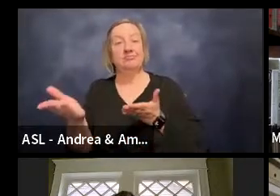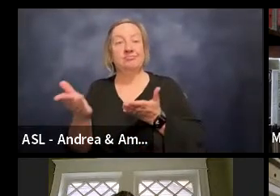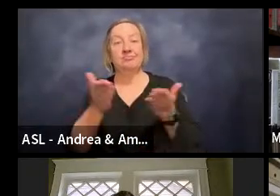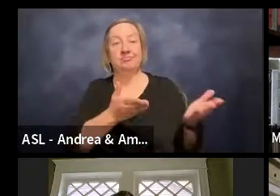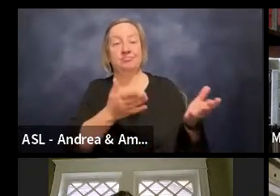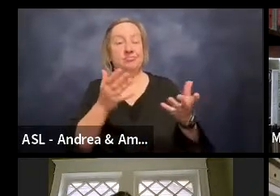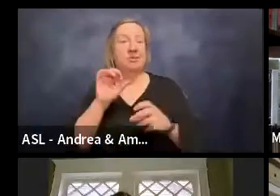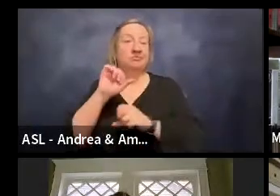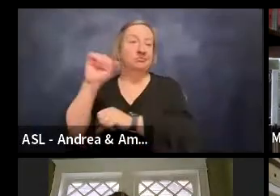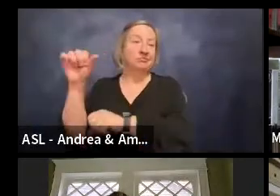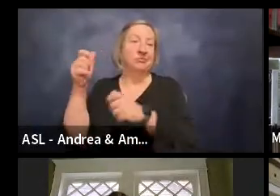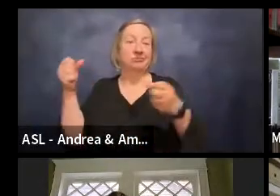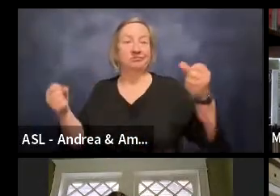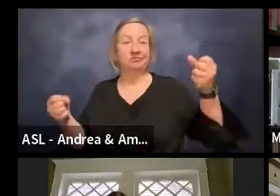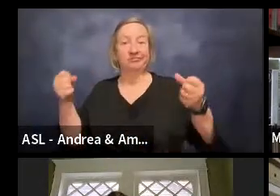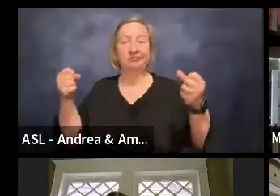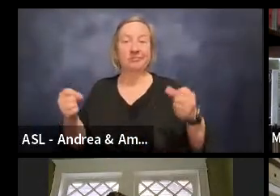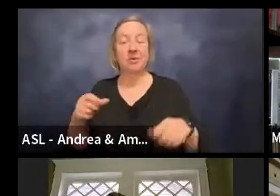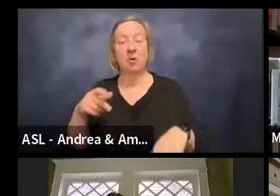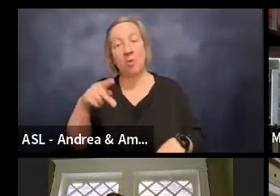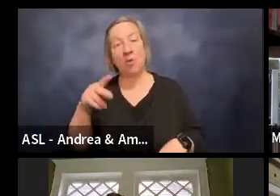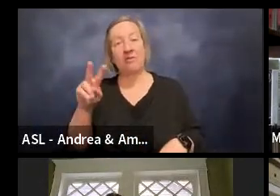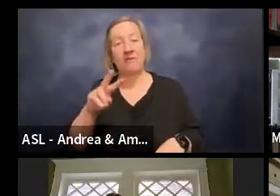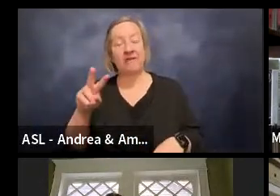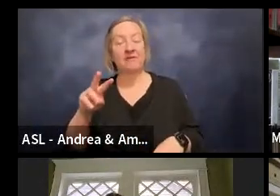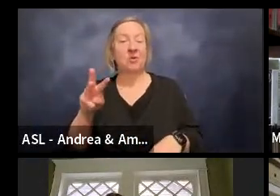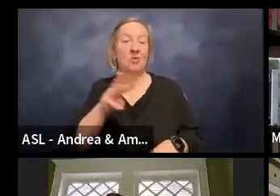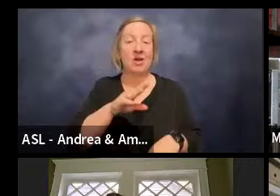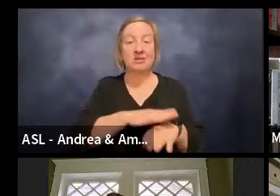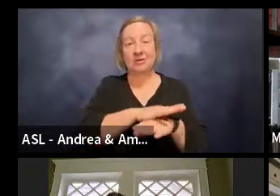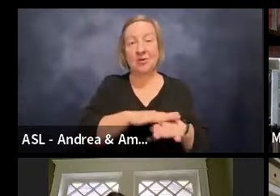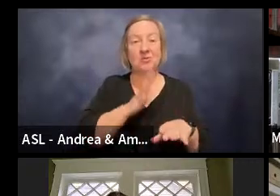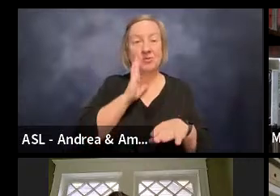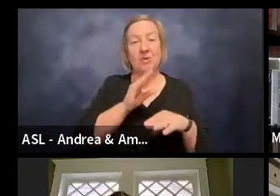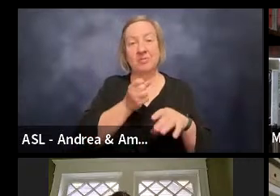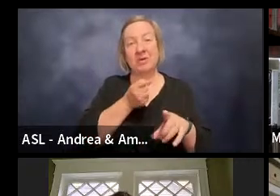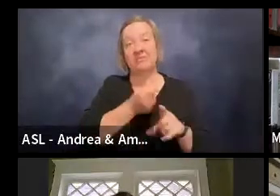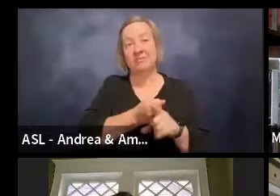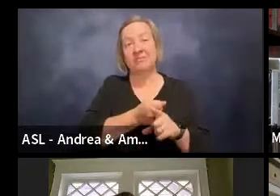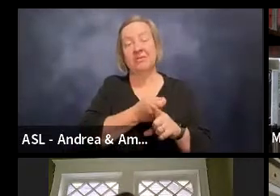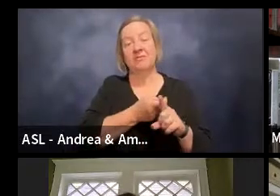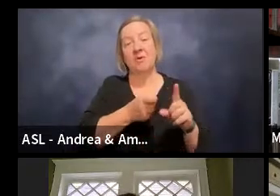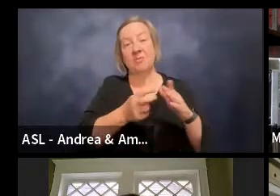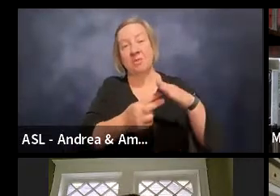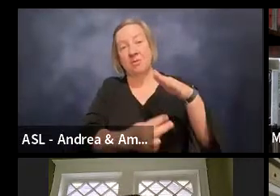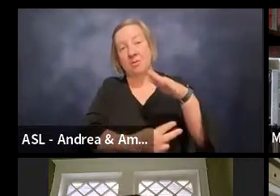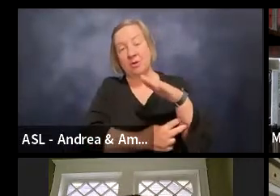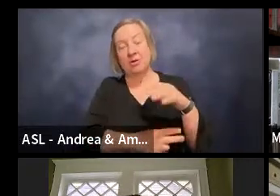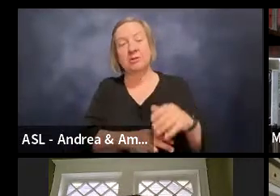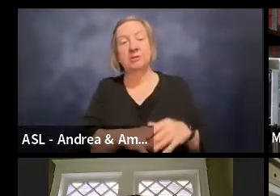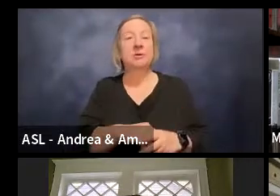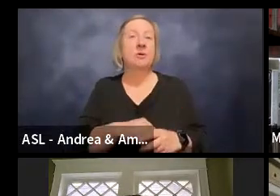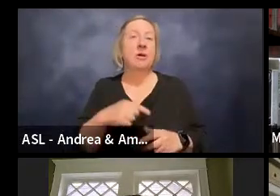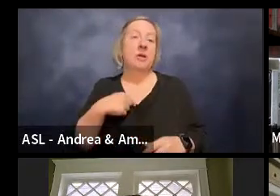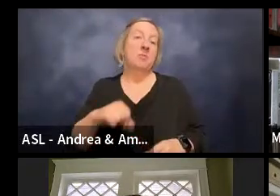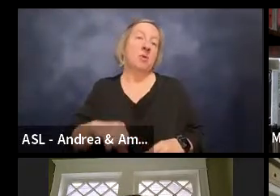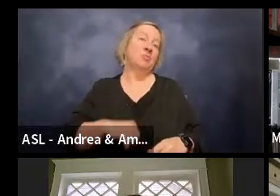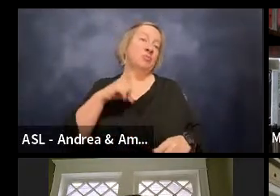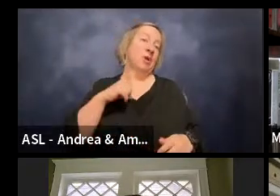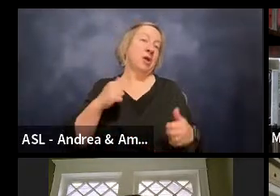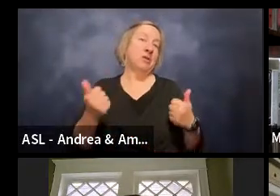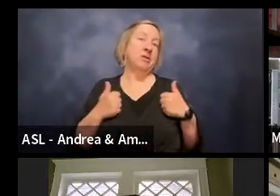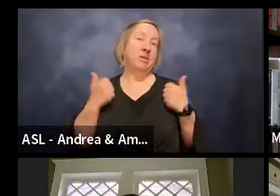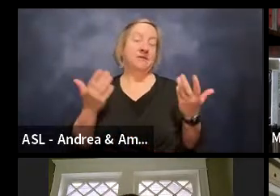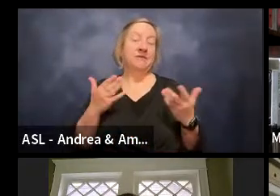that affects not only Portland and Vancouver, but the entire West Coast is affected by this bridge. And I'm a proud resident of